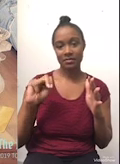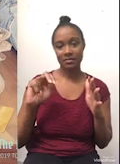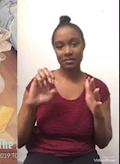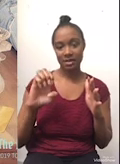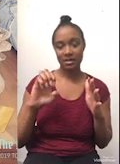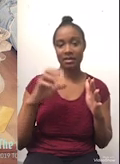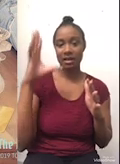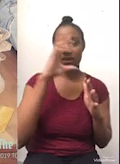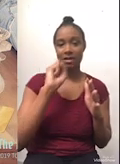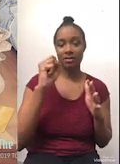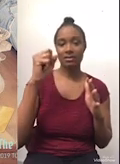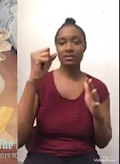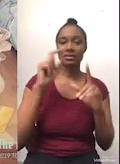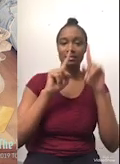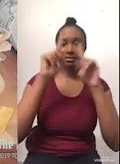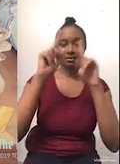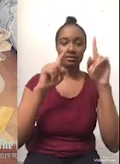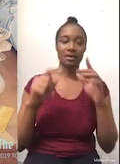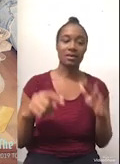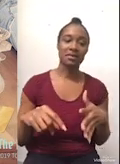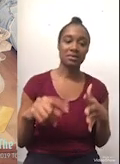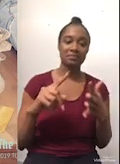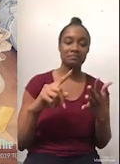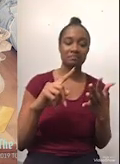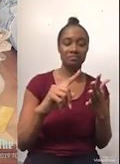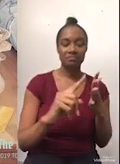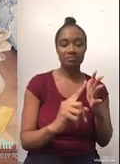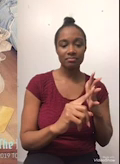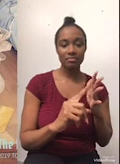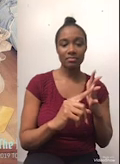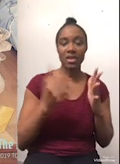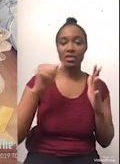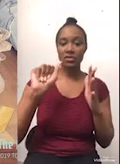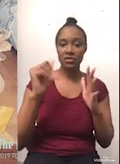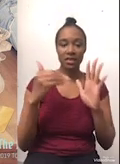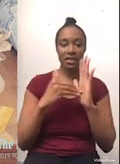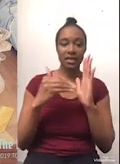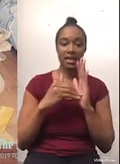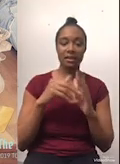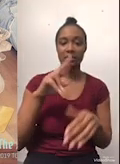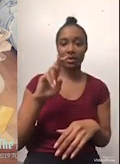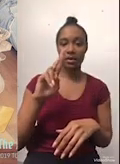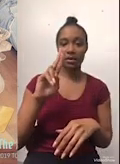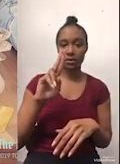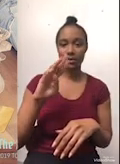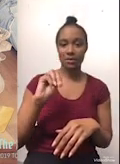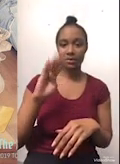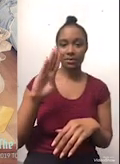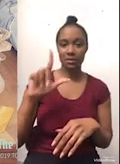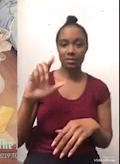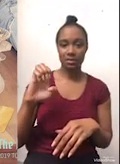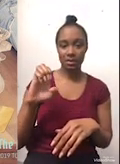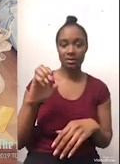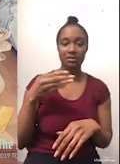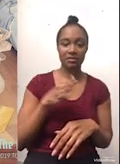songs I listen to often are Try Again by Rumble Fish and Don't Call Me by Uptension. I